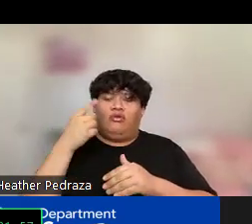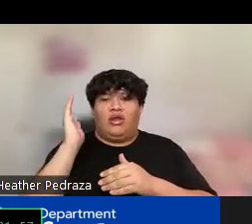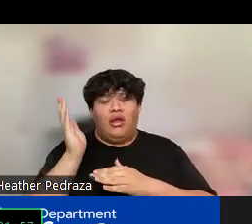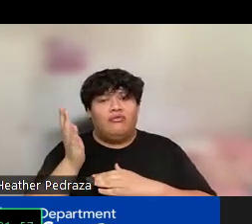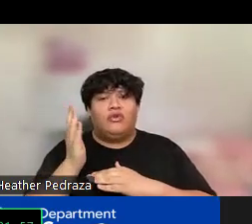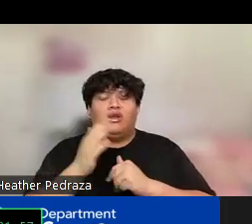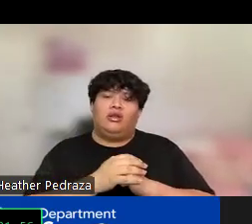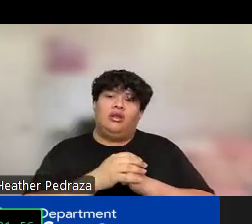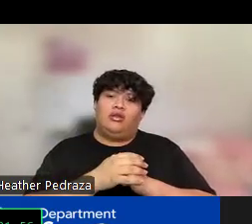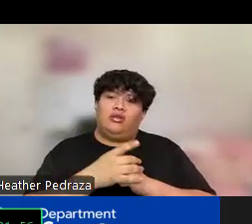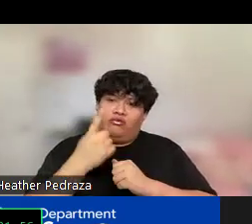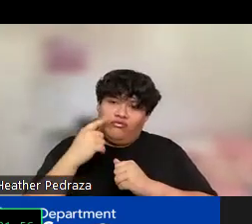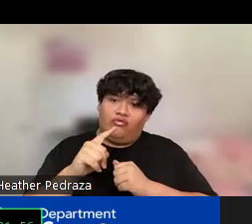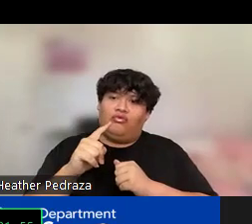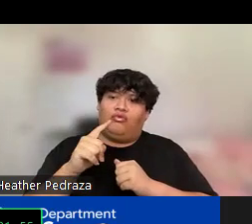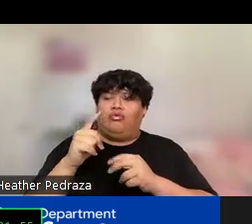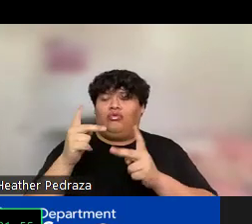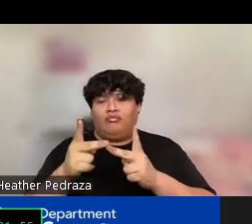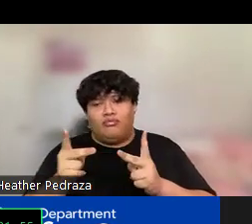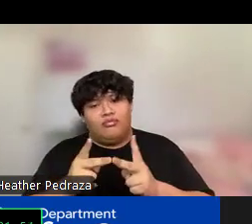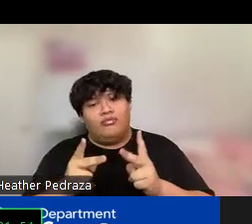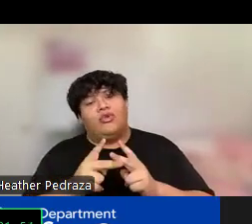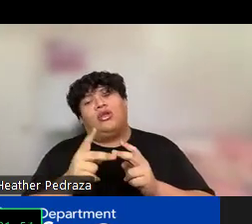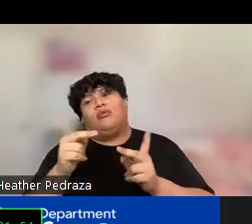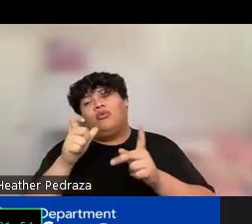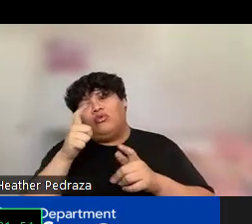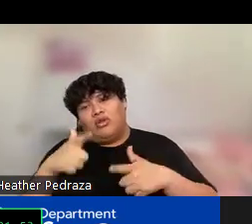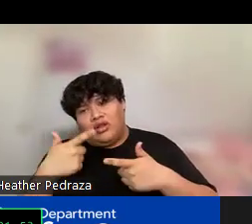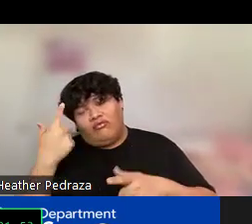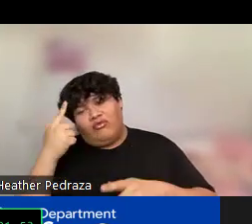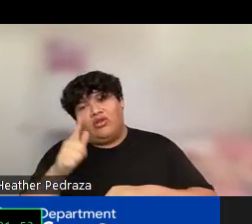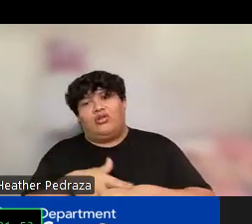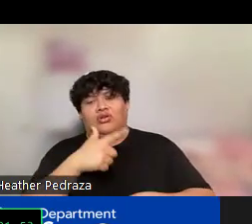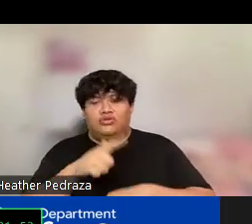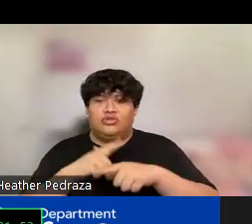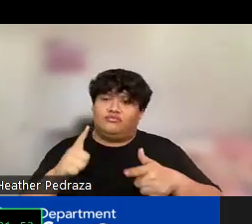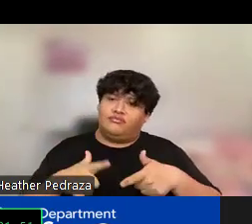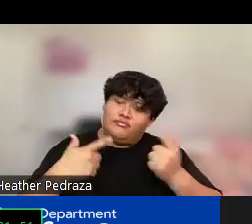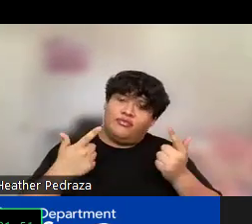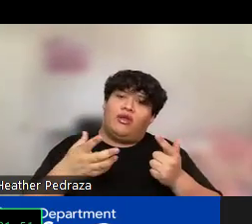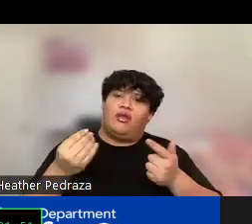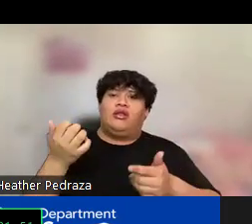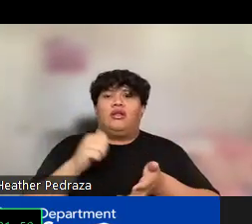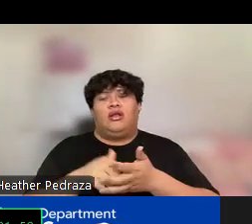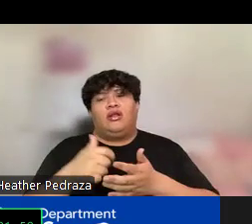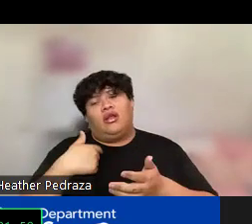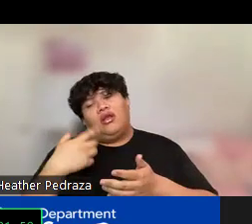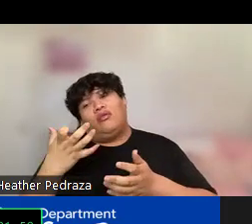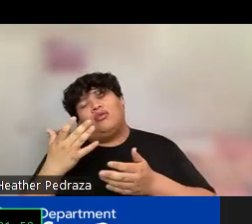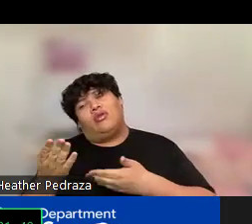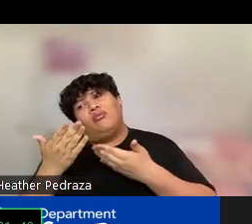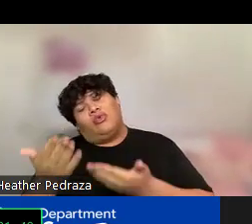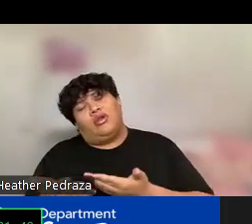both rehabilitation residents and long-term residents. Again, on a daily basis, I wanted to bring